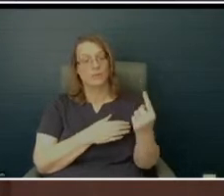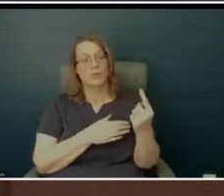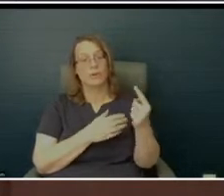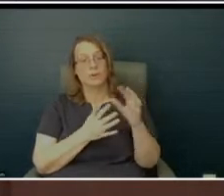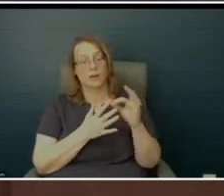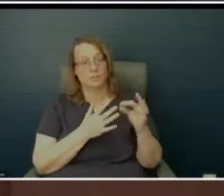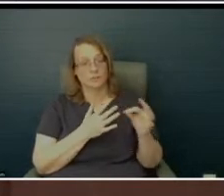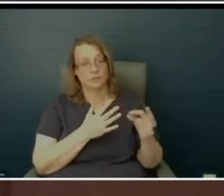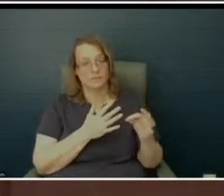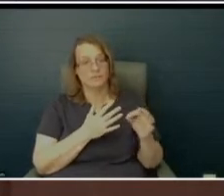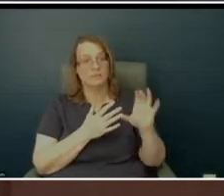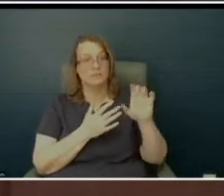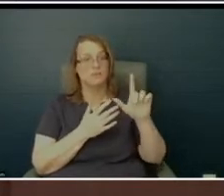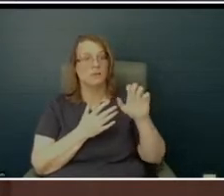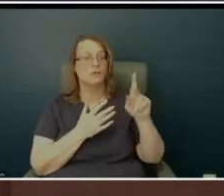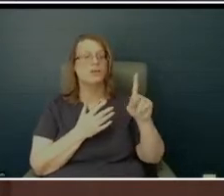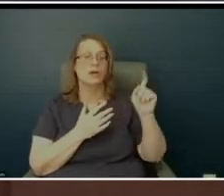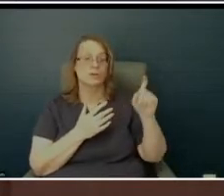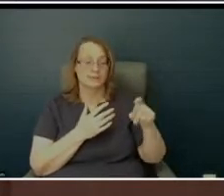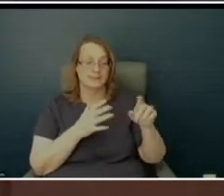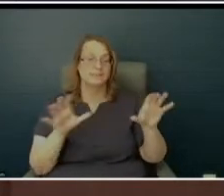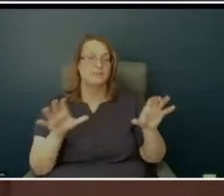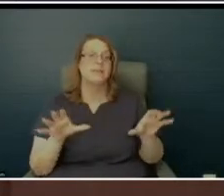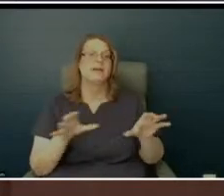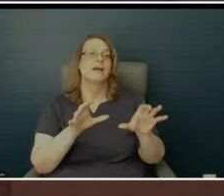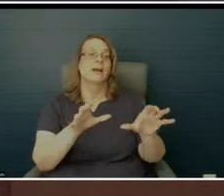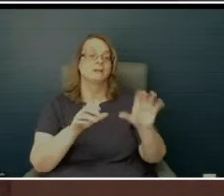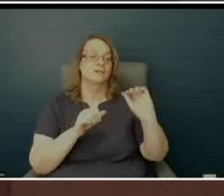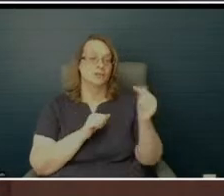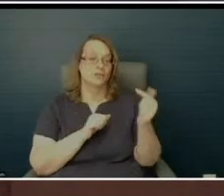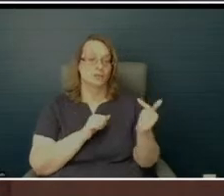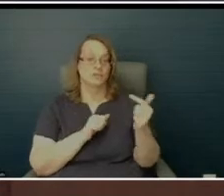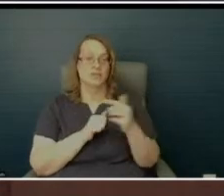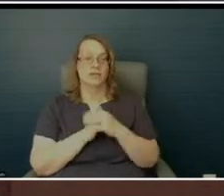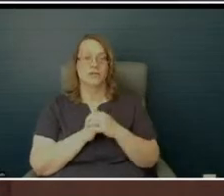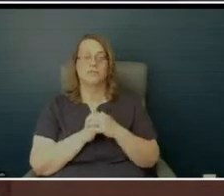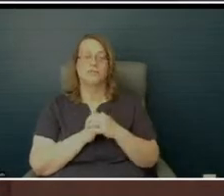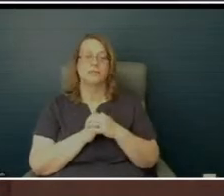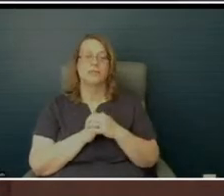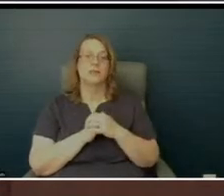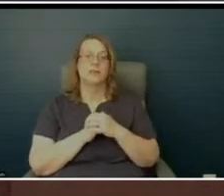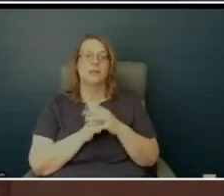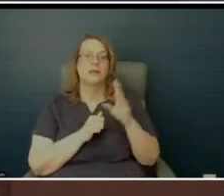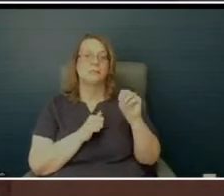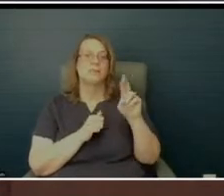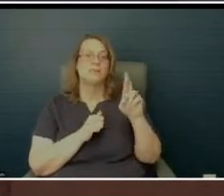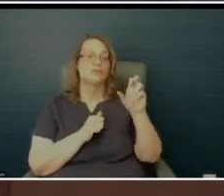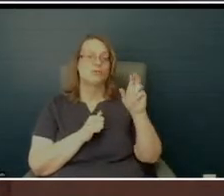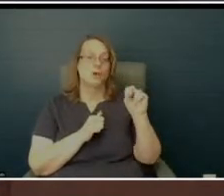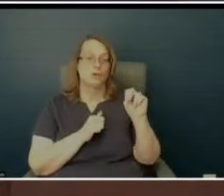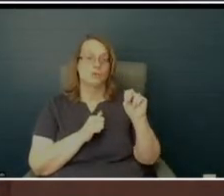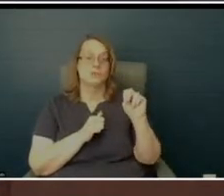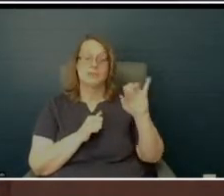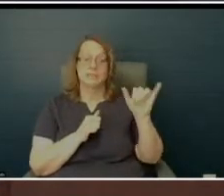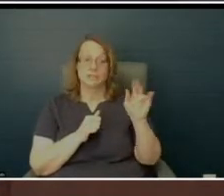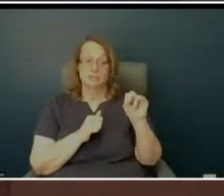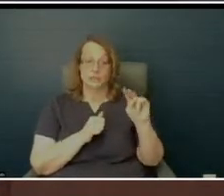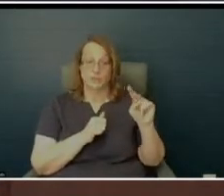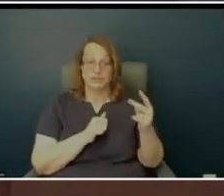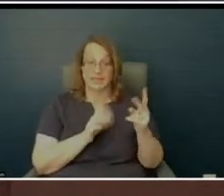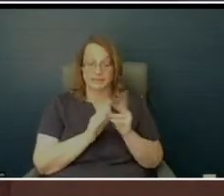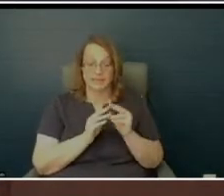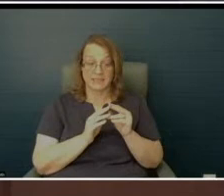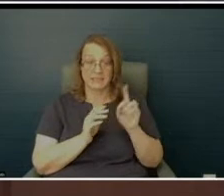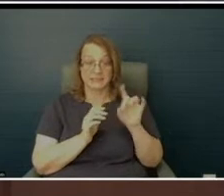acting Attorney General. Mr. Rosen, during a January 2nd meeting with Mr. Clark, did you confront him again about